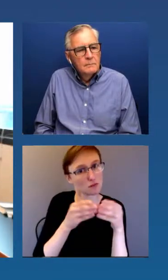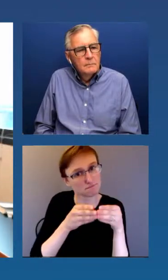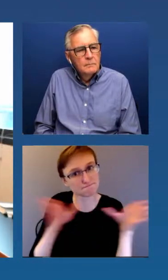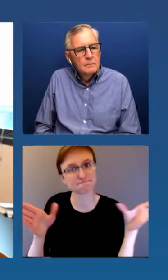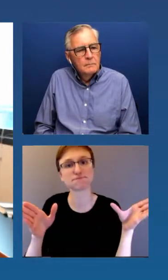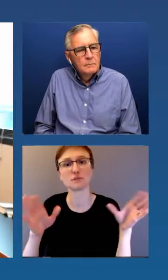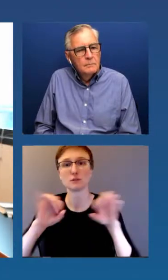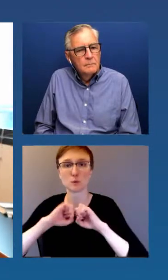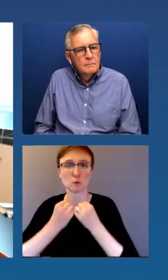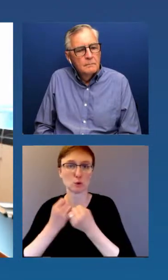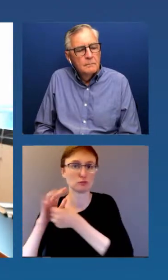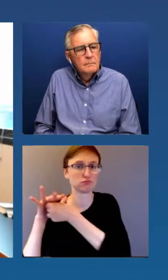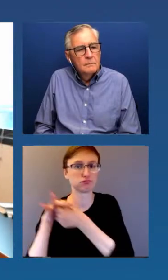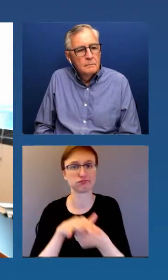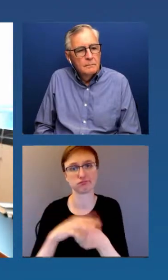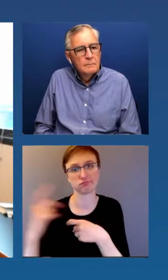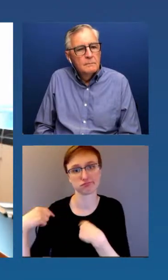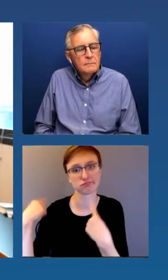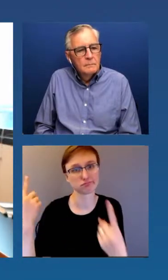health.